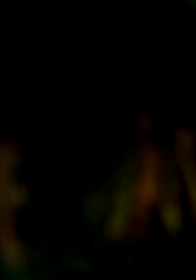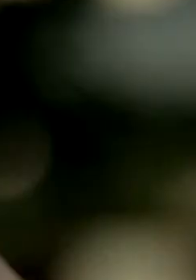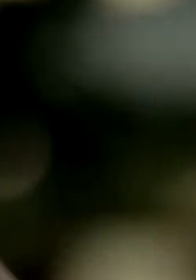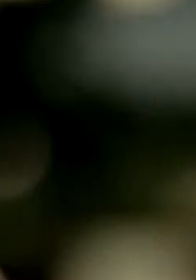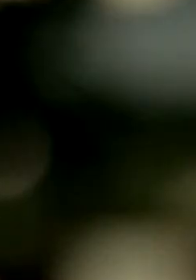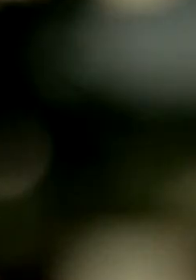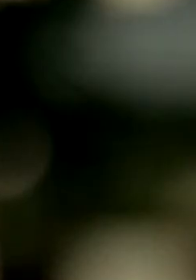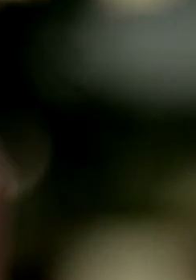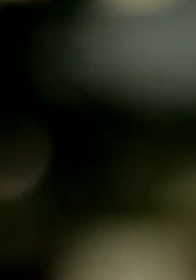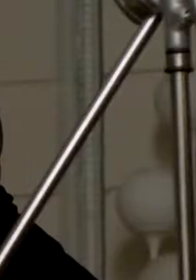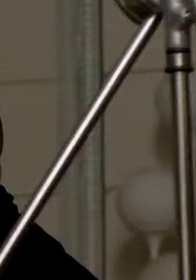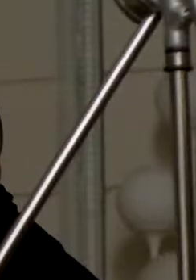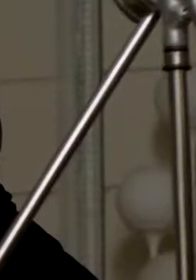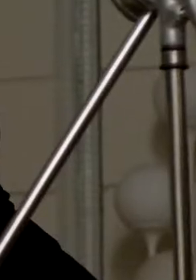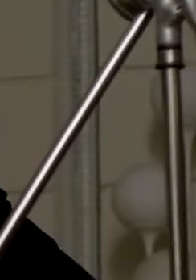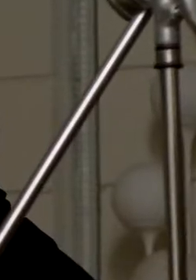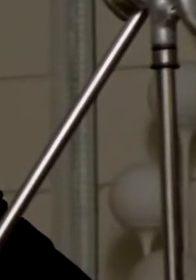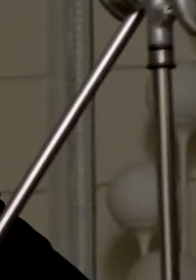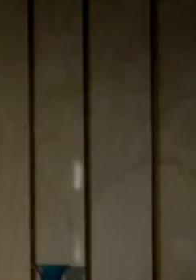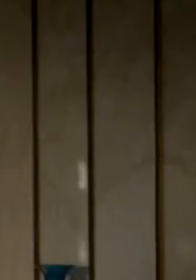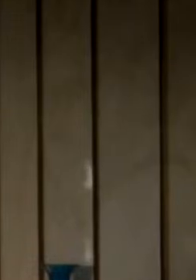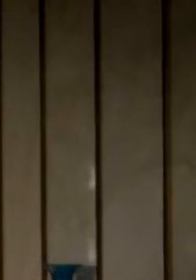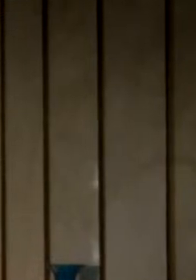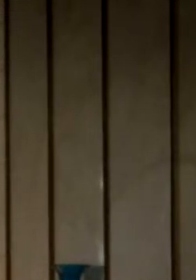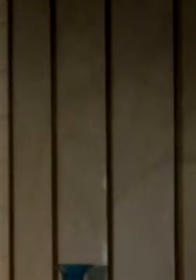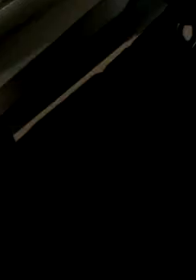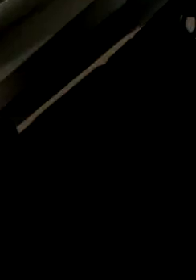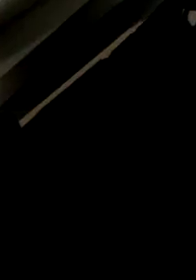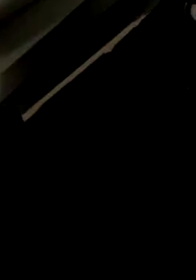To me, it's exciting to be able to bring that into the cinema world.